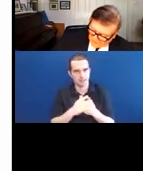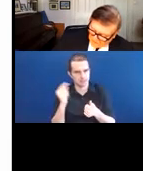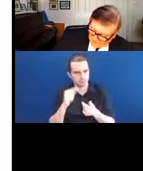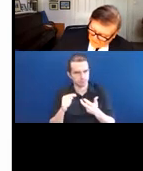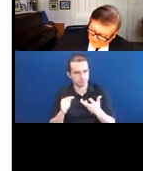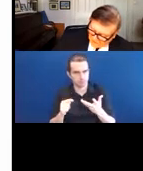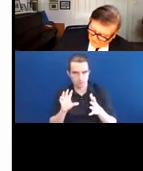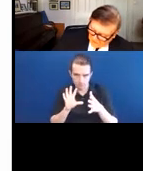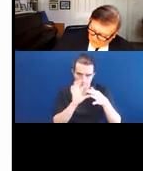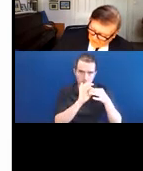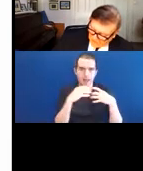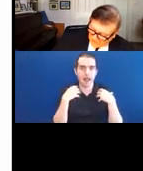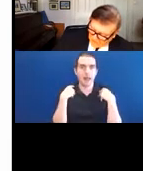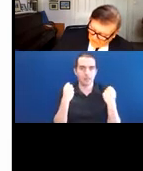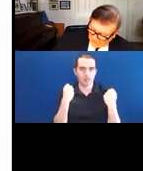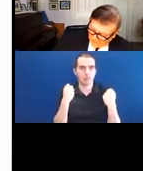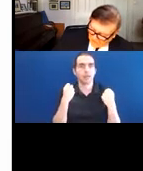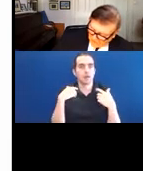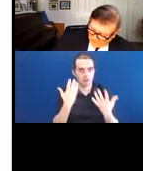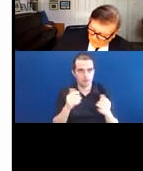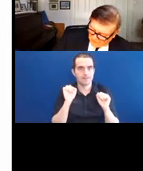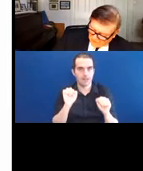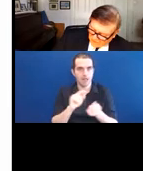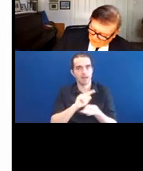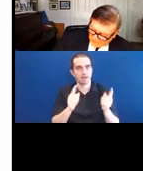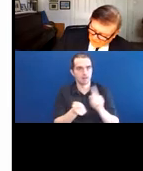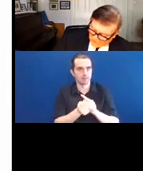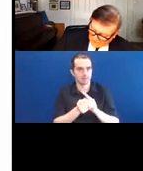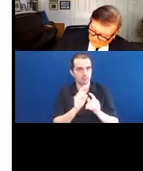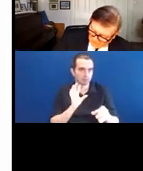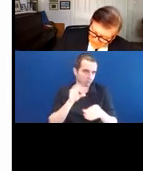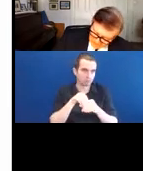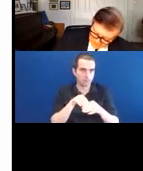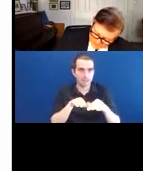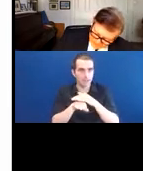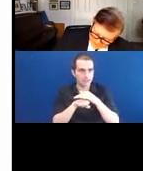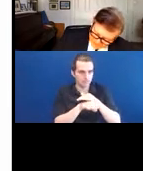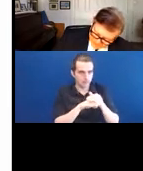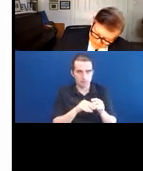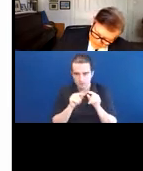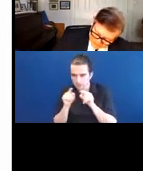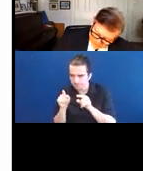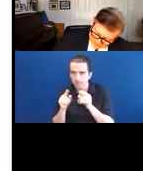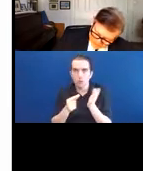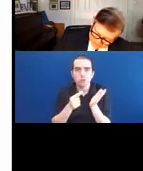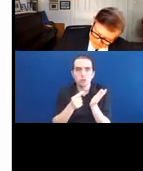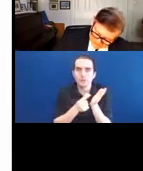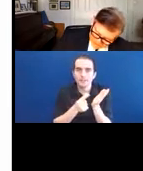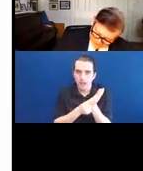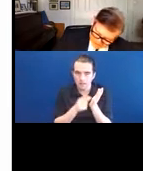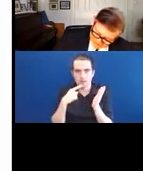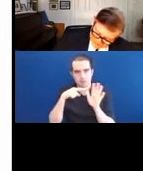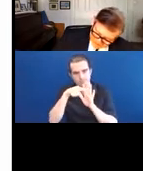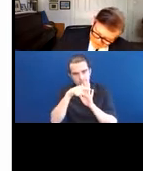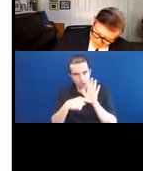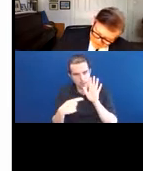Somebody else in Uganda, policy adherence and strictness, because laws are there. However, it's just paperwork not actually adhered